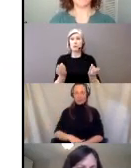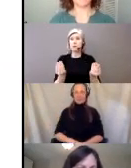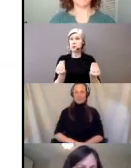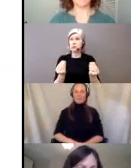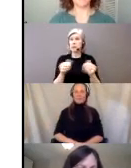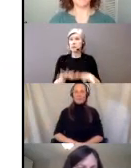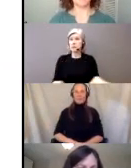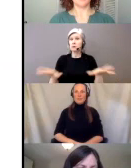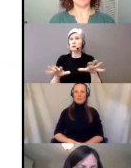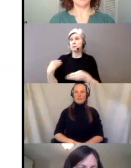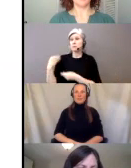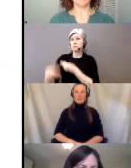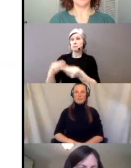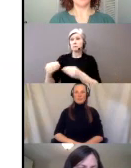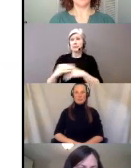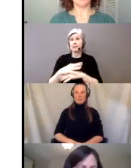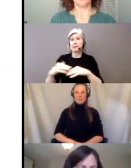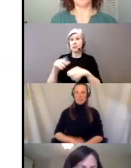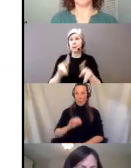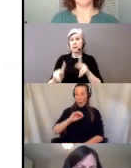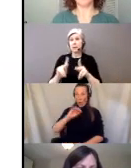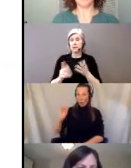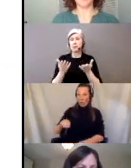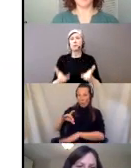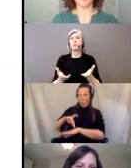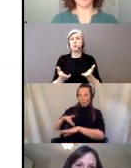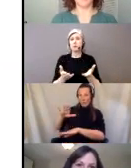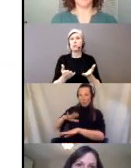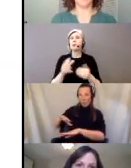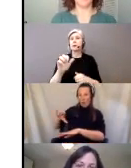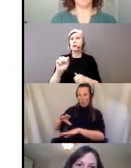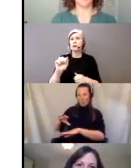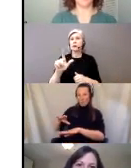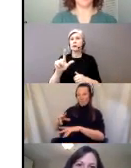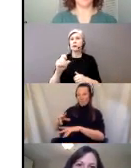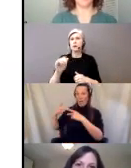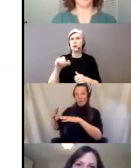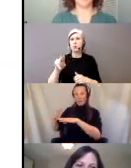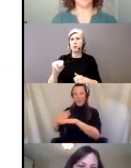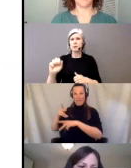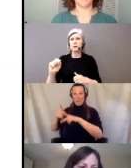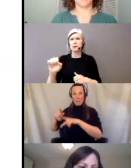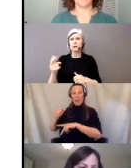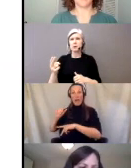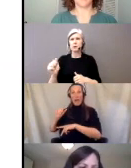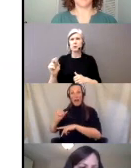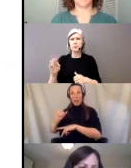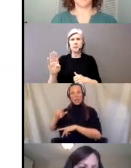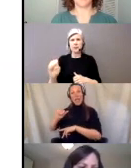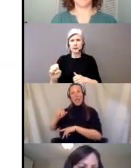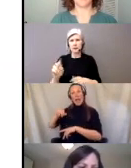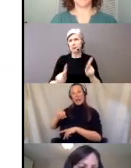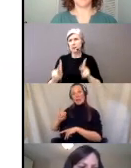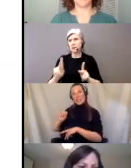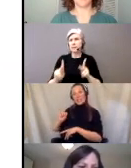is located Indigenous on the people. unceded territory of the Algonquin Anishinaabe Nation. We extend our respect to all First